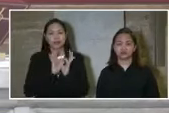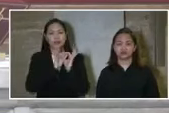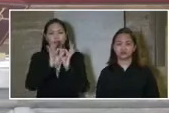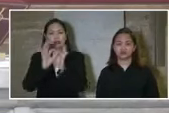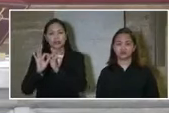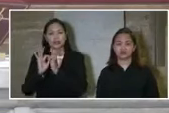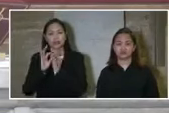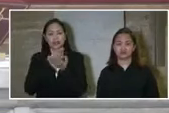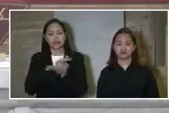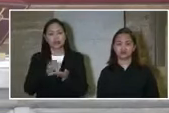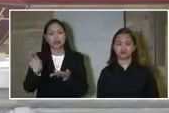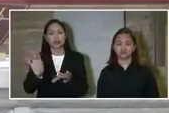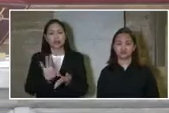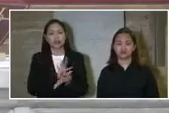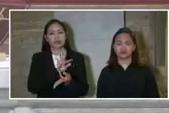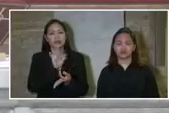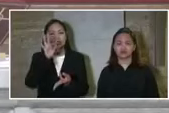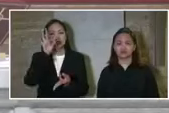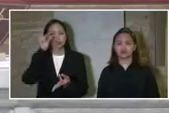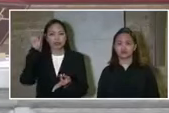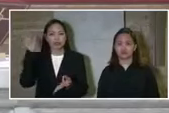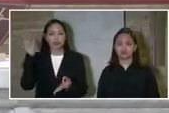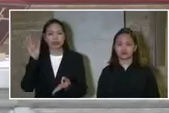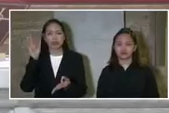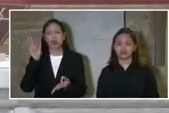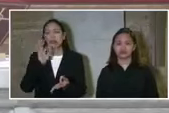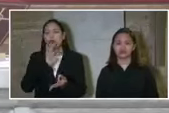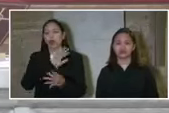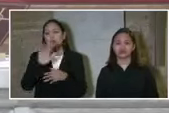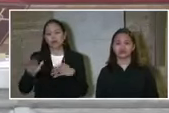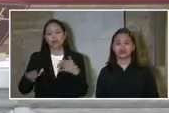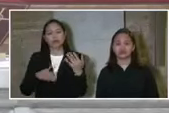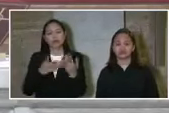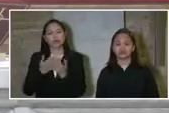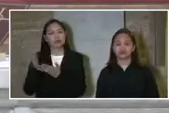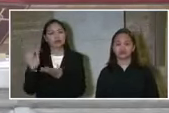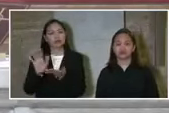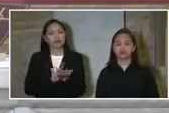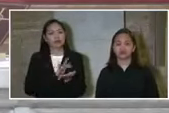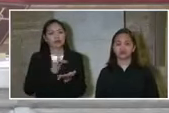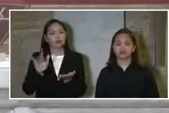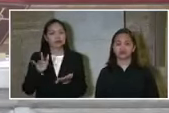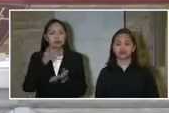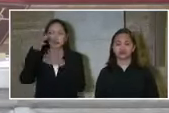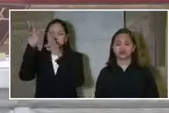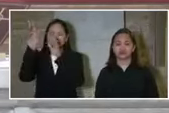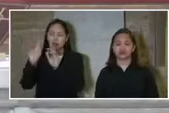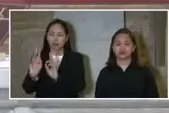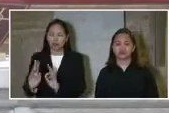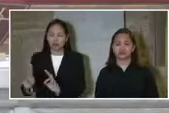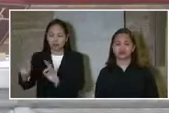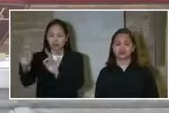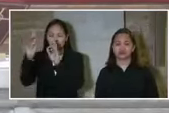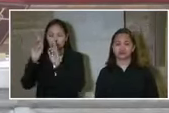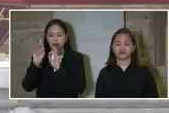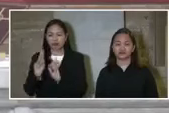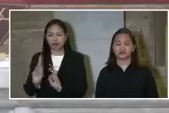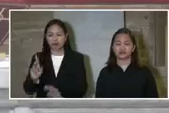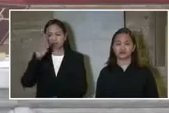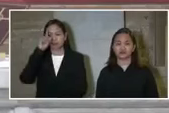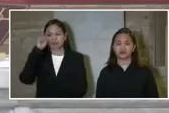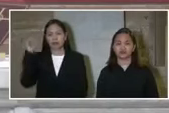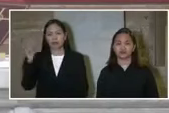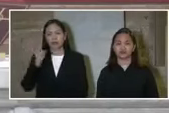the Holy Spirit. All glory and honor is yours, forever